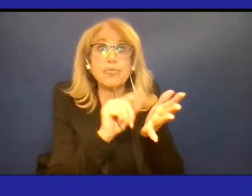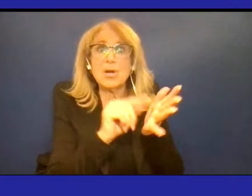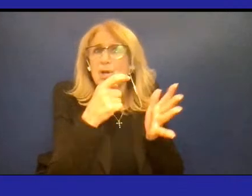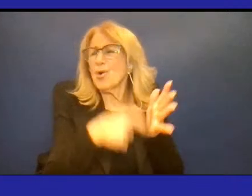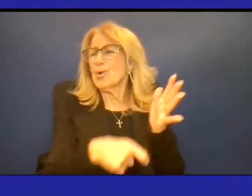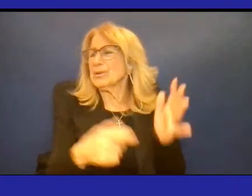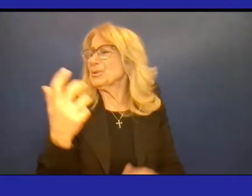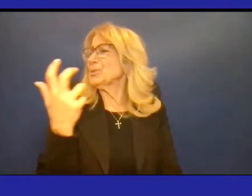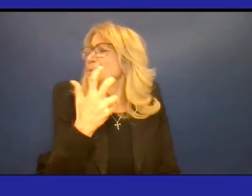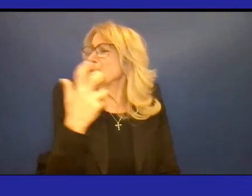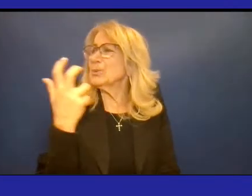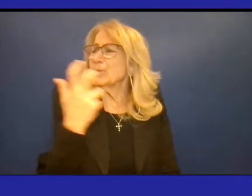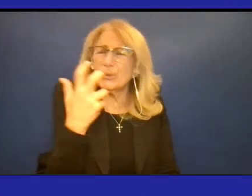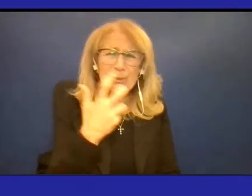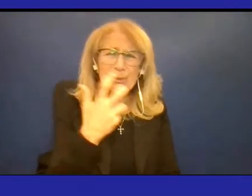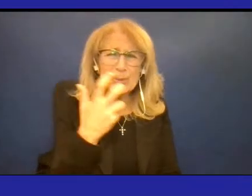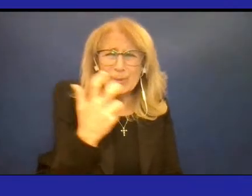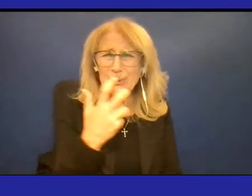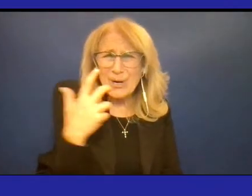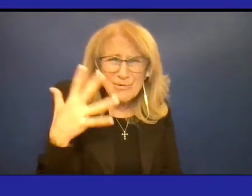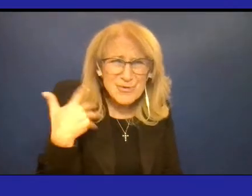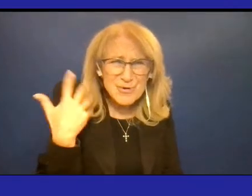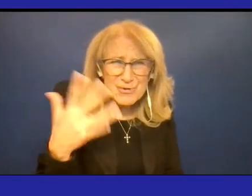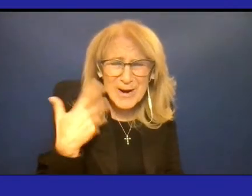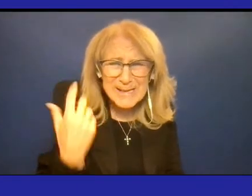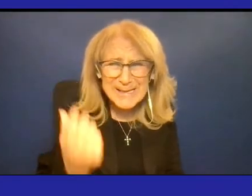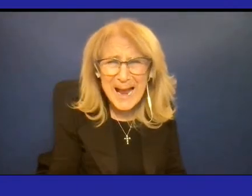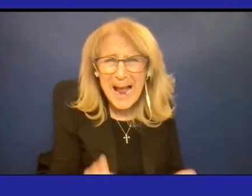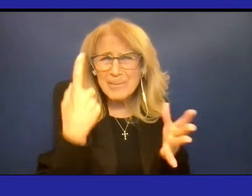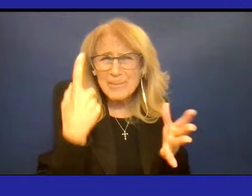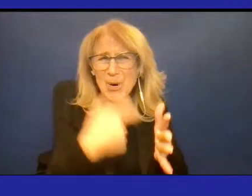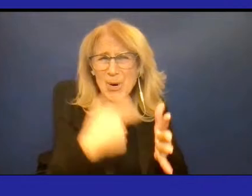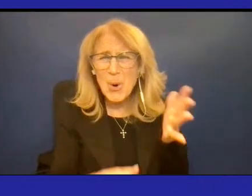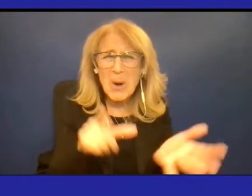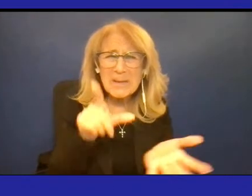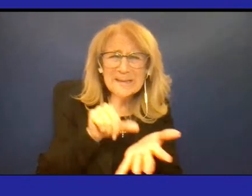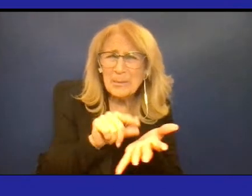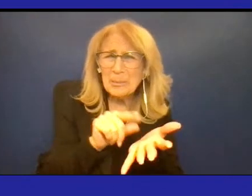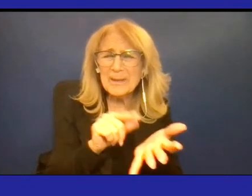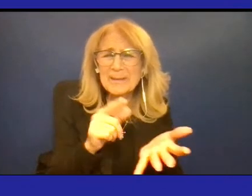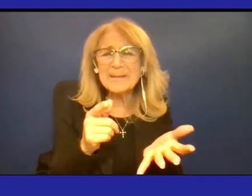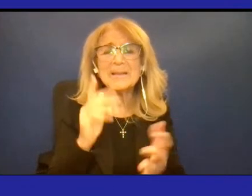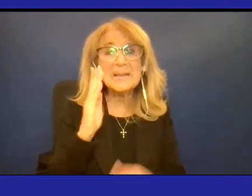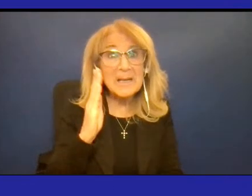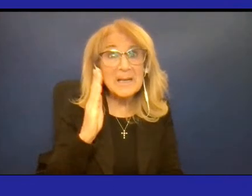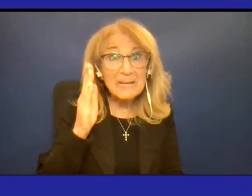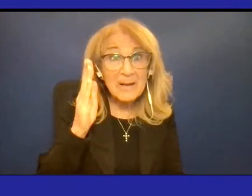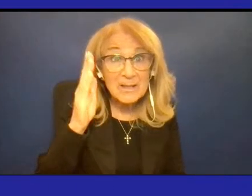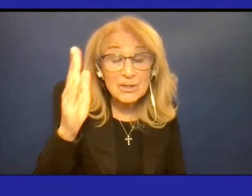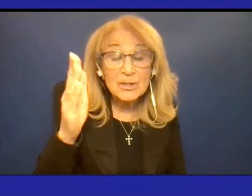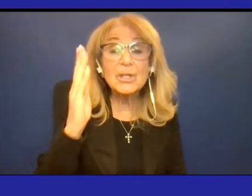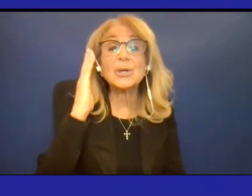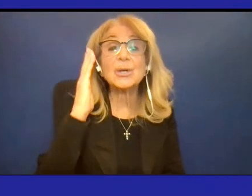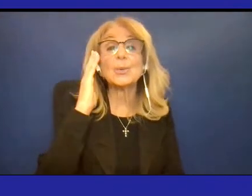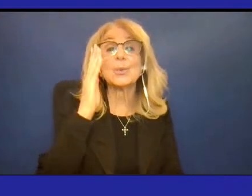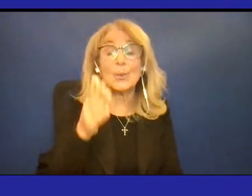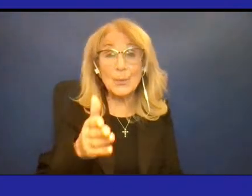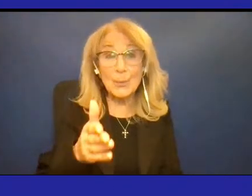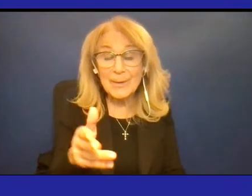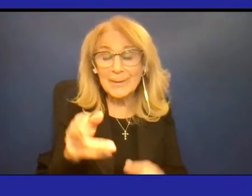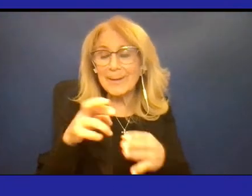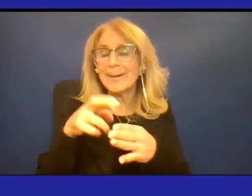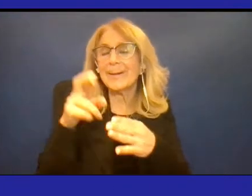printing costs, right? Just like crazy how much it costs us to print. Yeah. So eventually, this will translate into the outcome measure there.